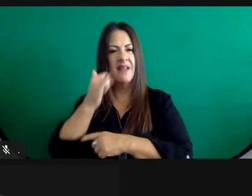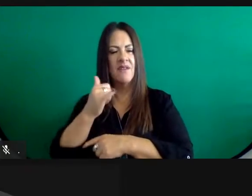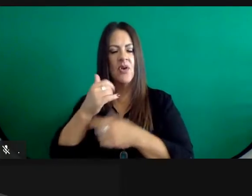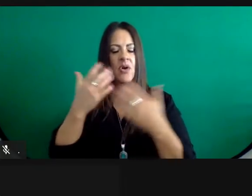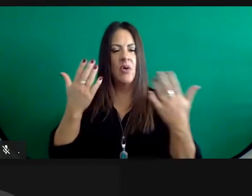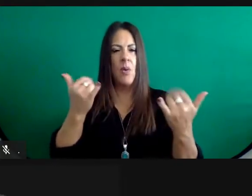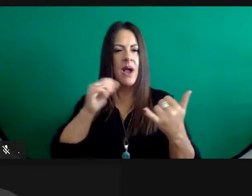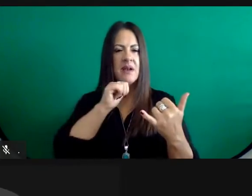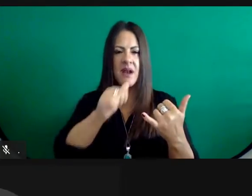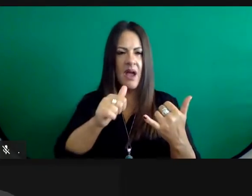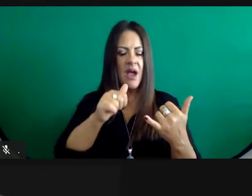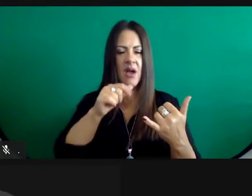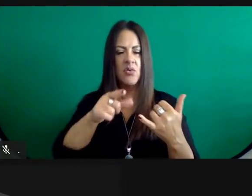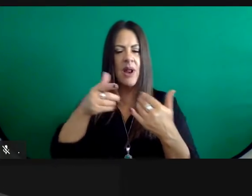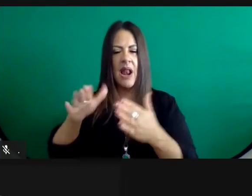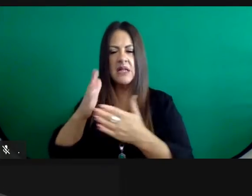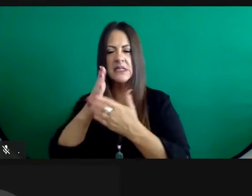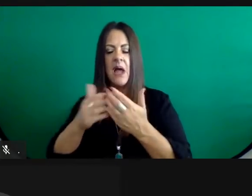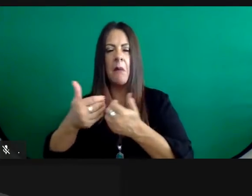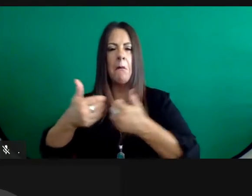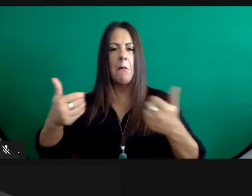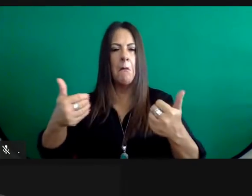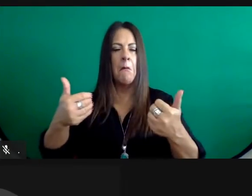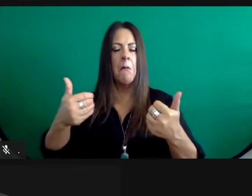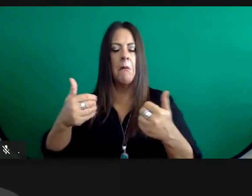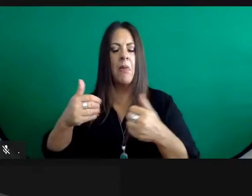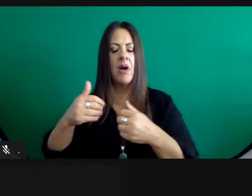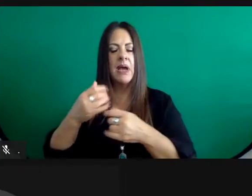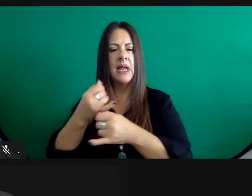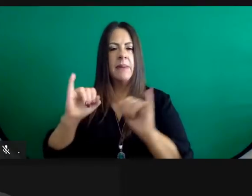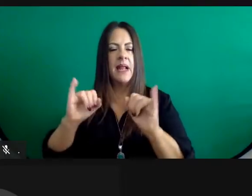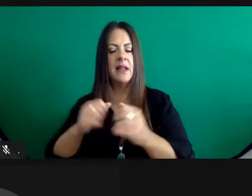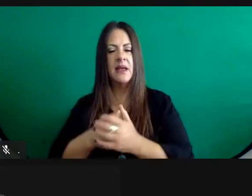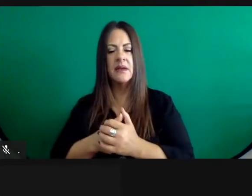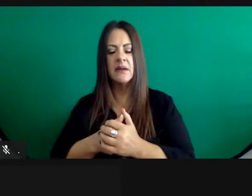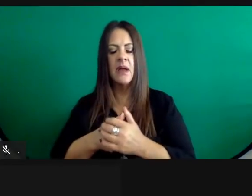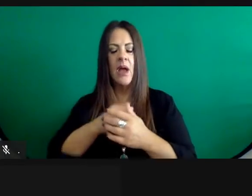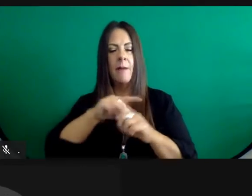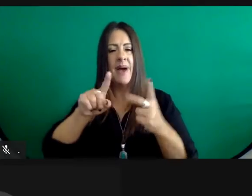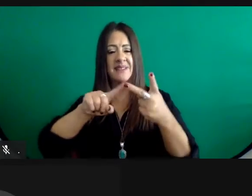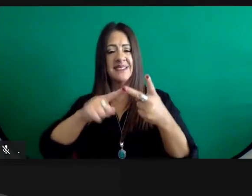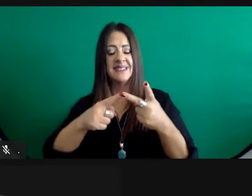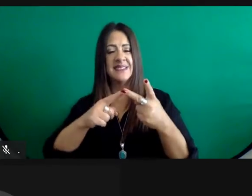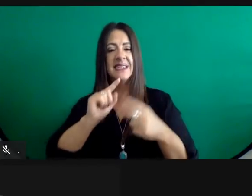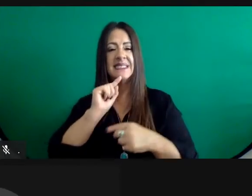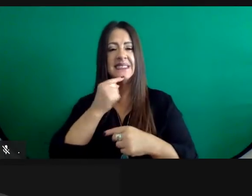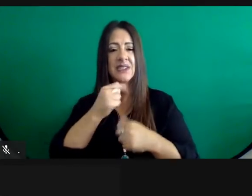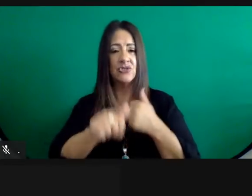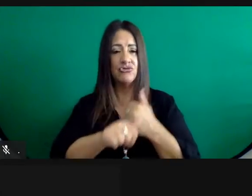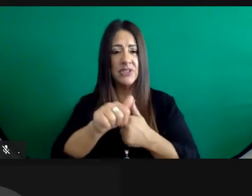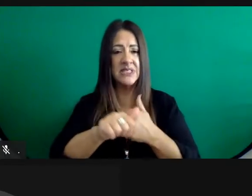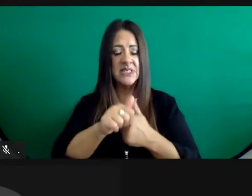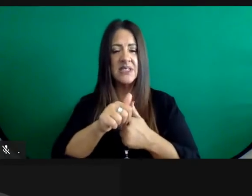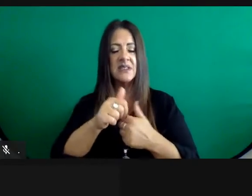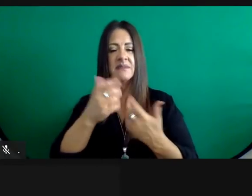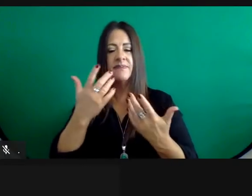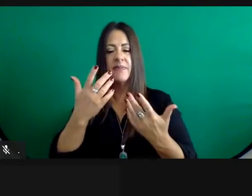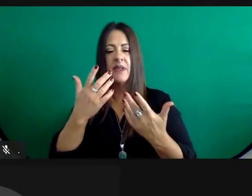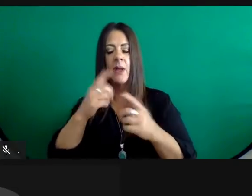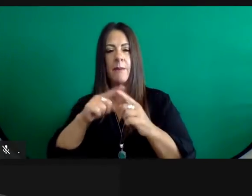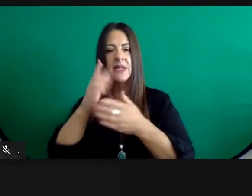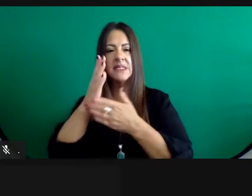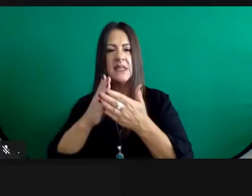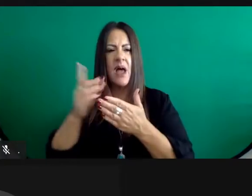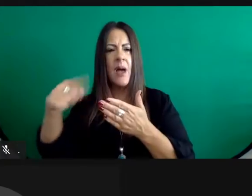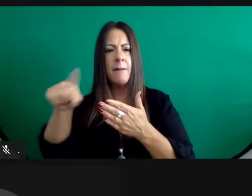And also, you say any non-essential activity right now carries serious risk. but non-essential retail still is being allowed.